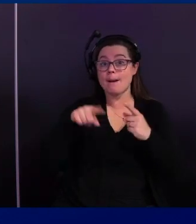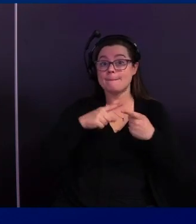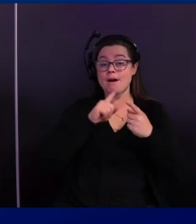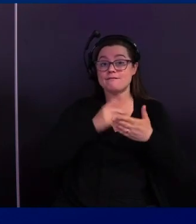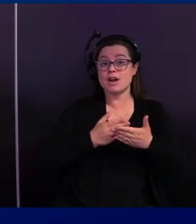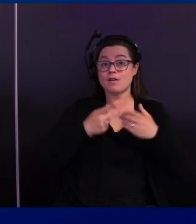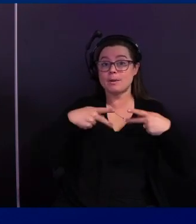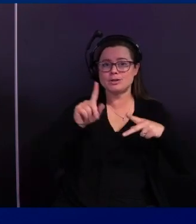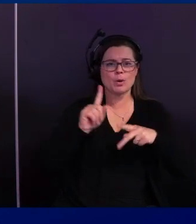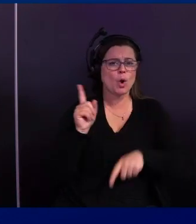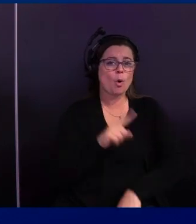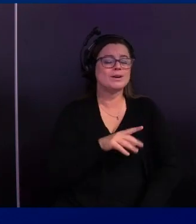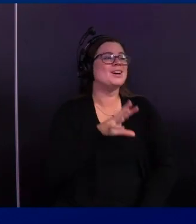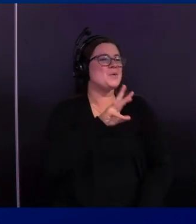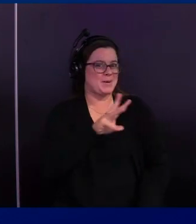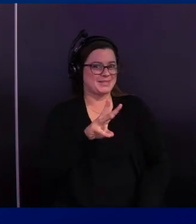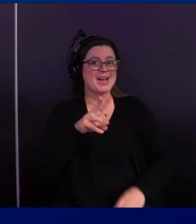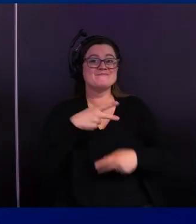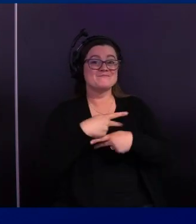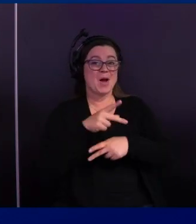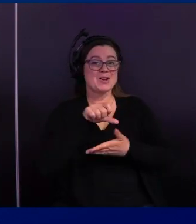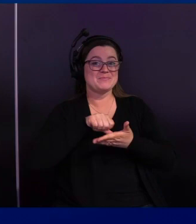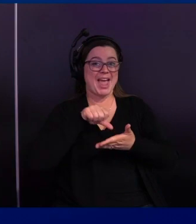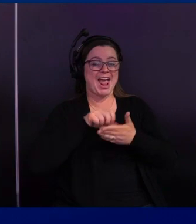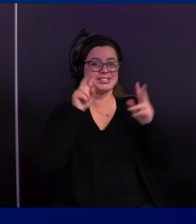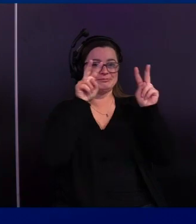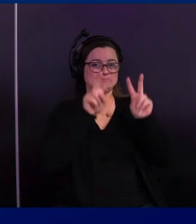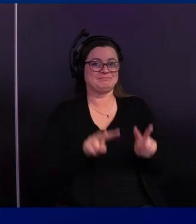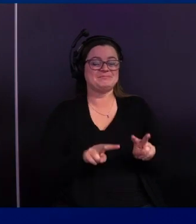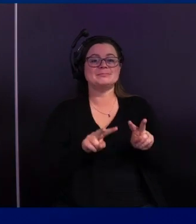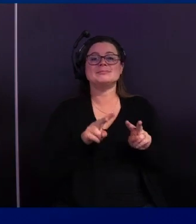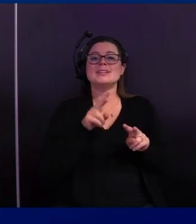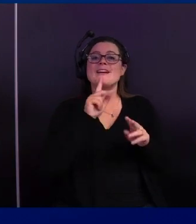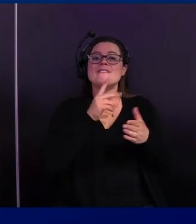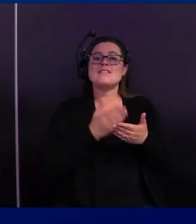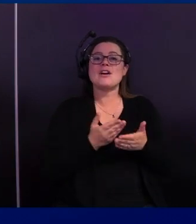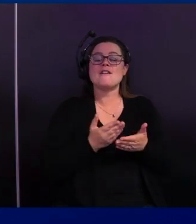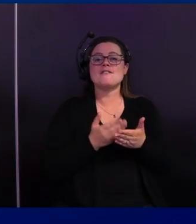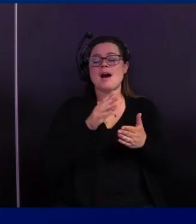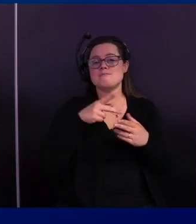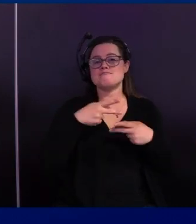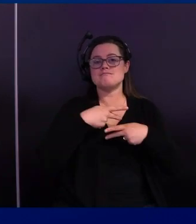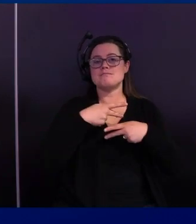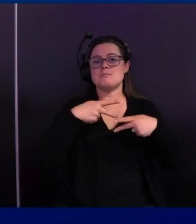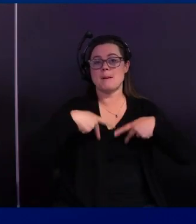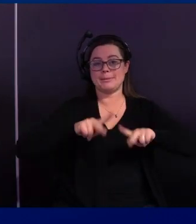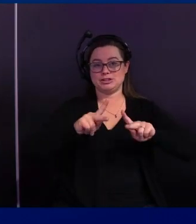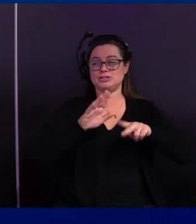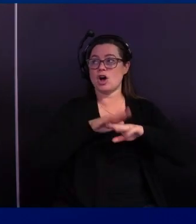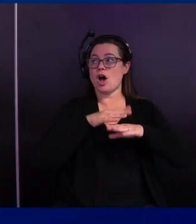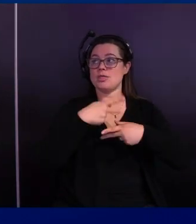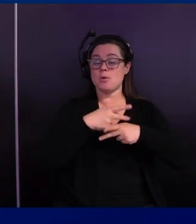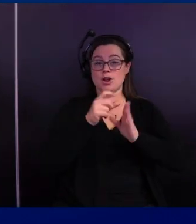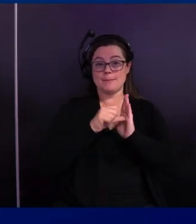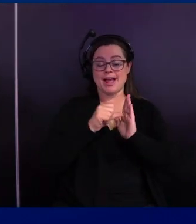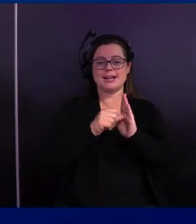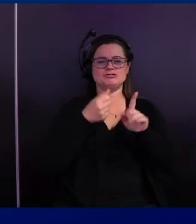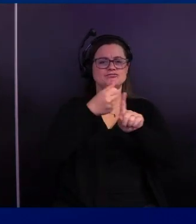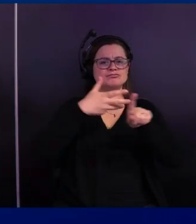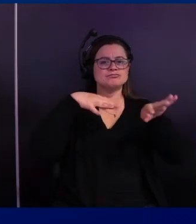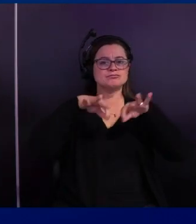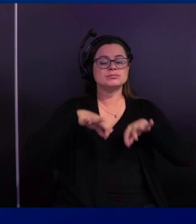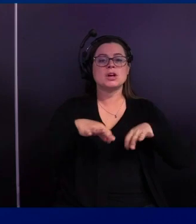So go to the website, go to the product page, Amazon Verified Permissions on the product page. and tell you all about the product,